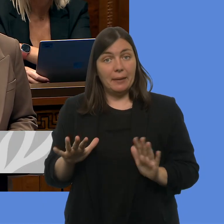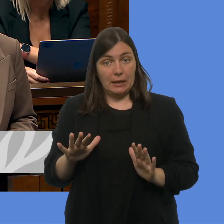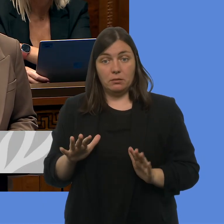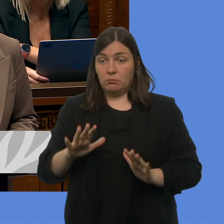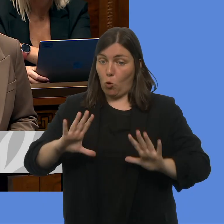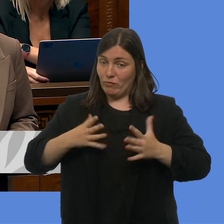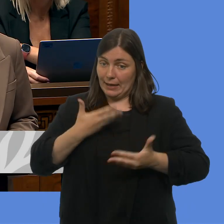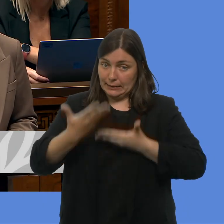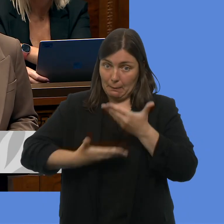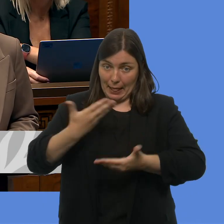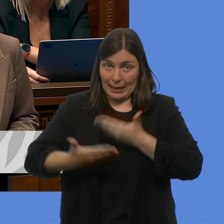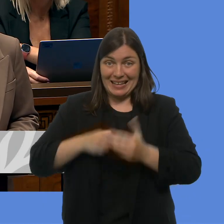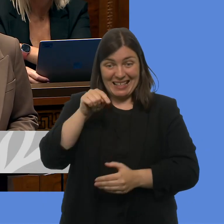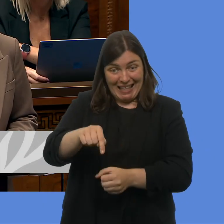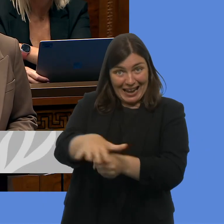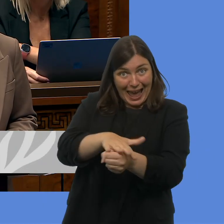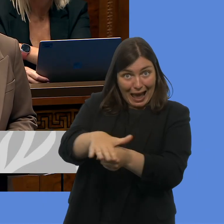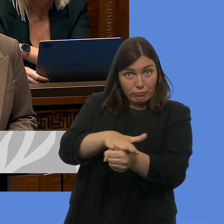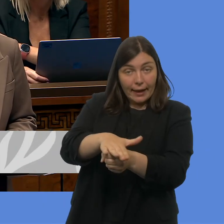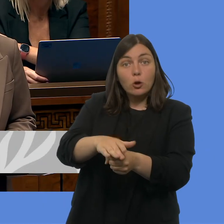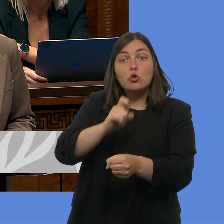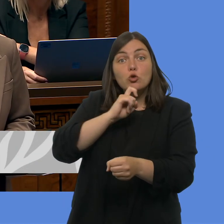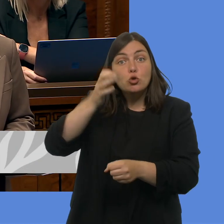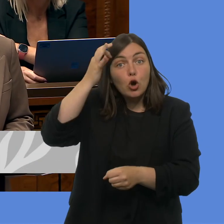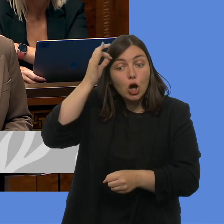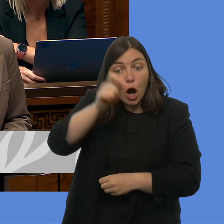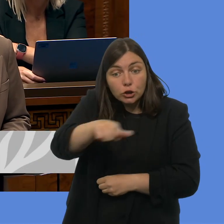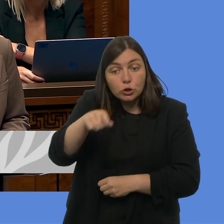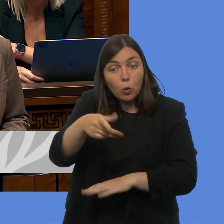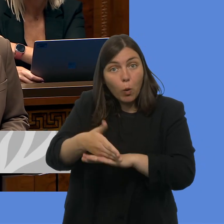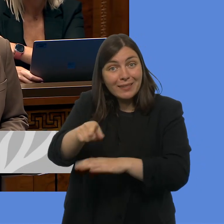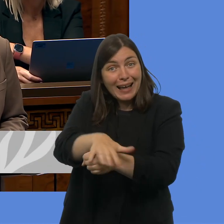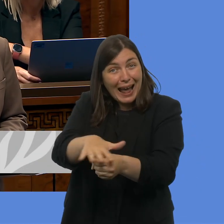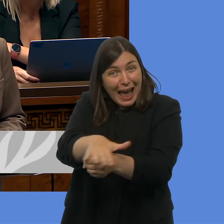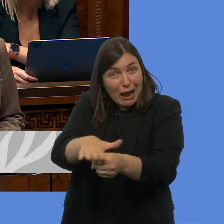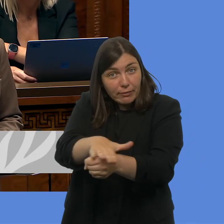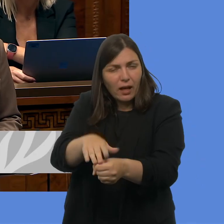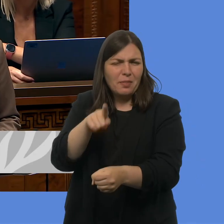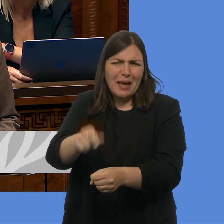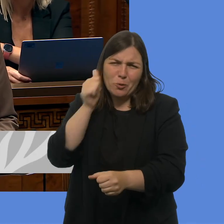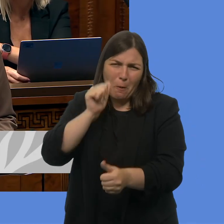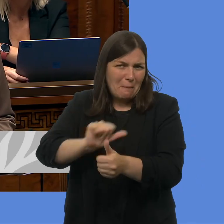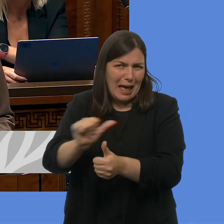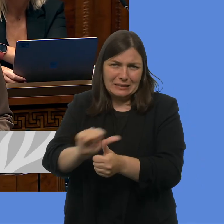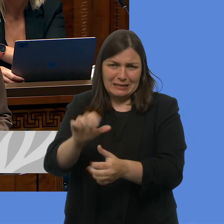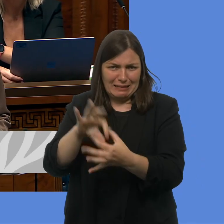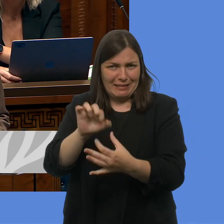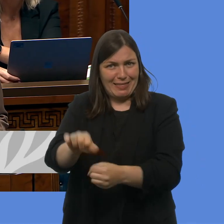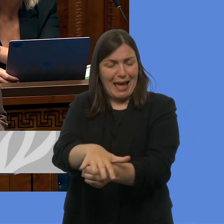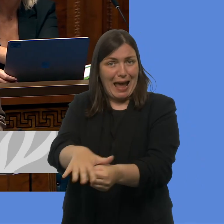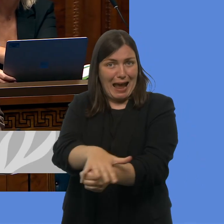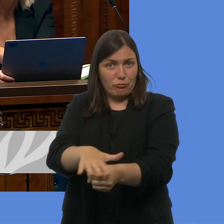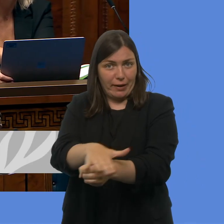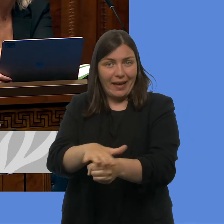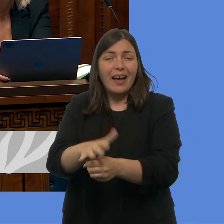know best what is good in their own community, and I think given the history of the British Army in Derry, I stand over that. I think that was the right call